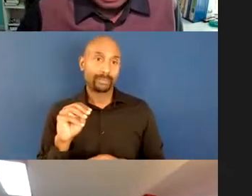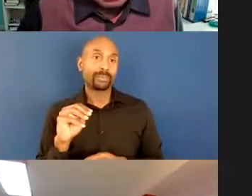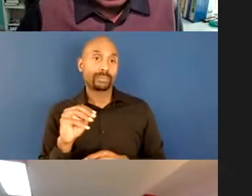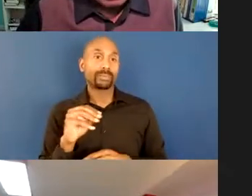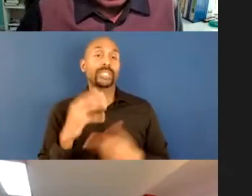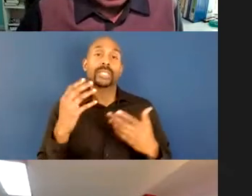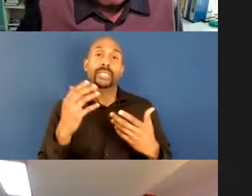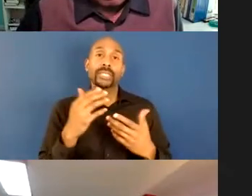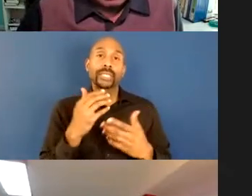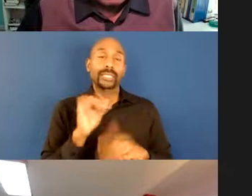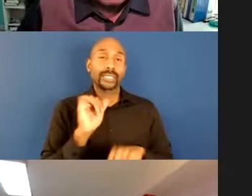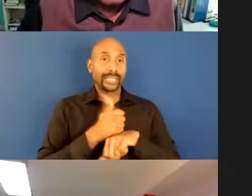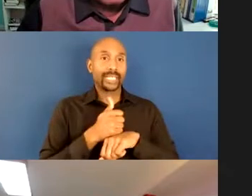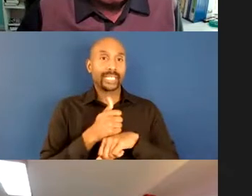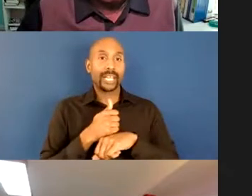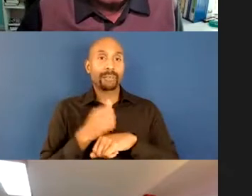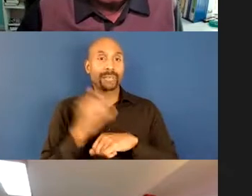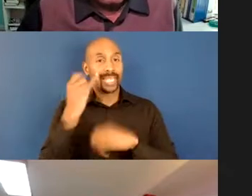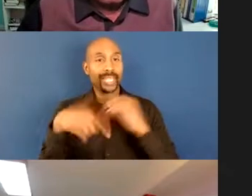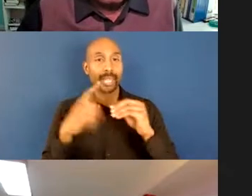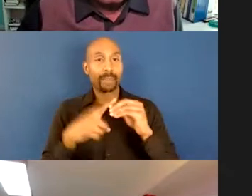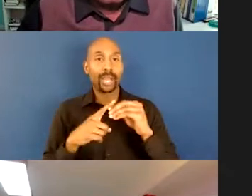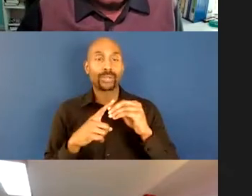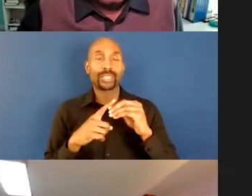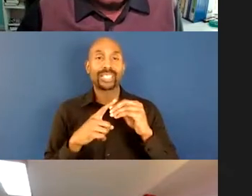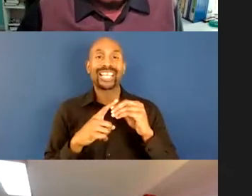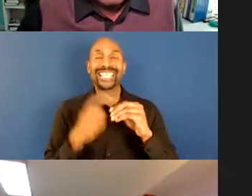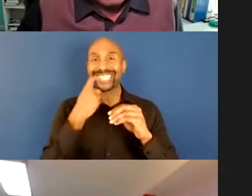thesis of the glass ceiling, a kind of a glass ceiling liberalism,